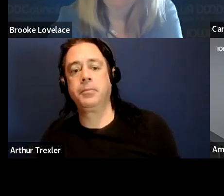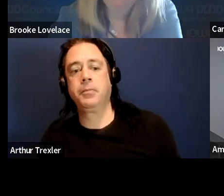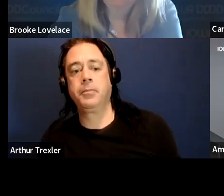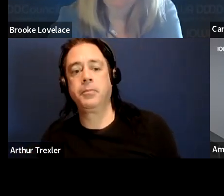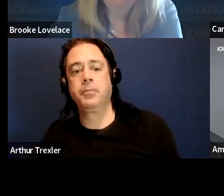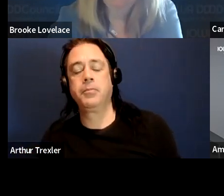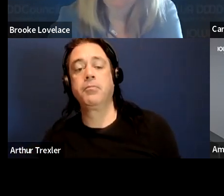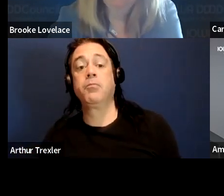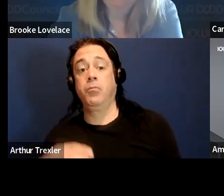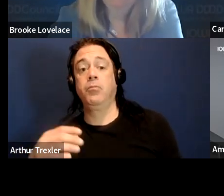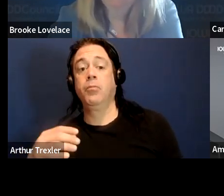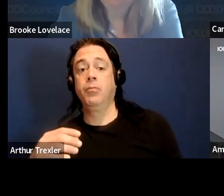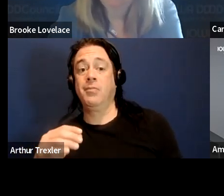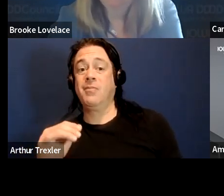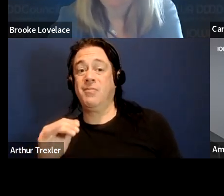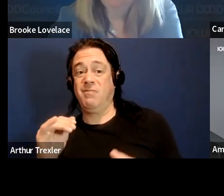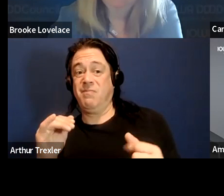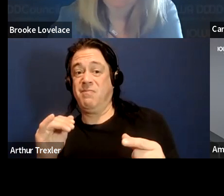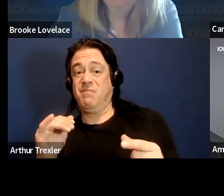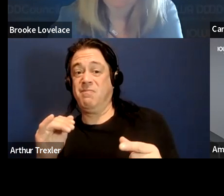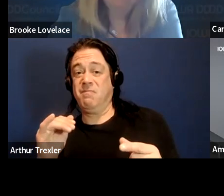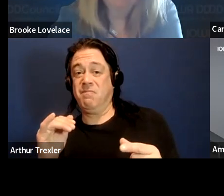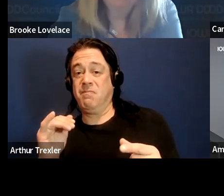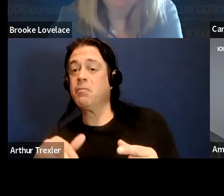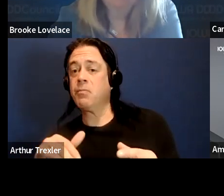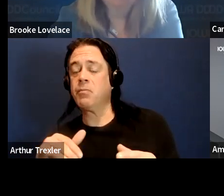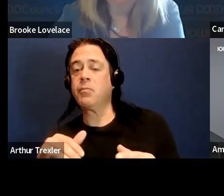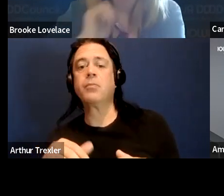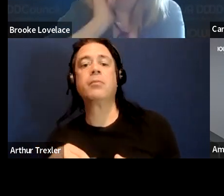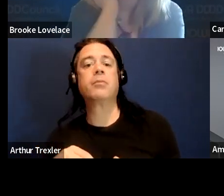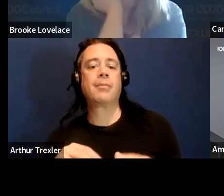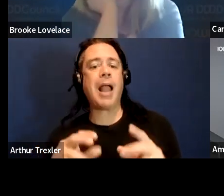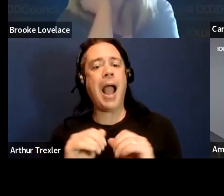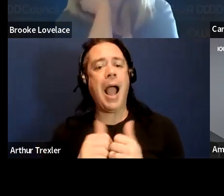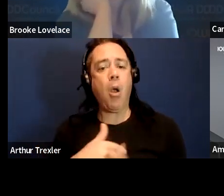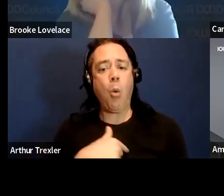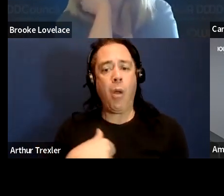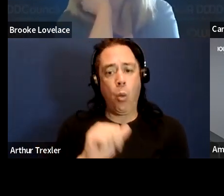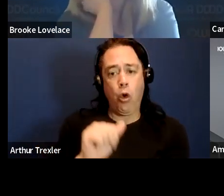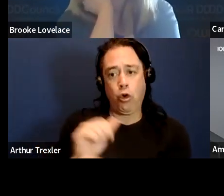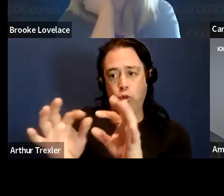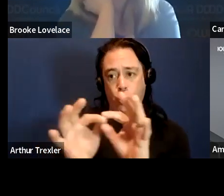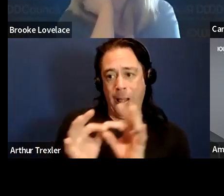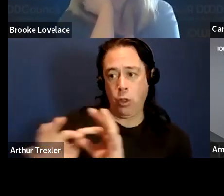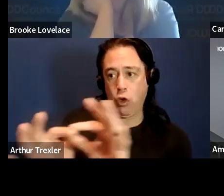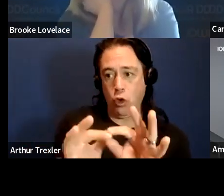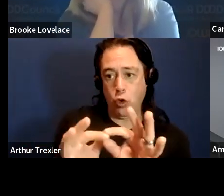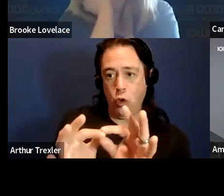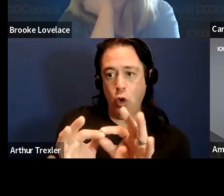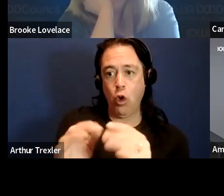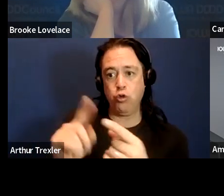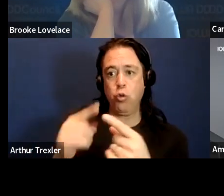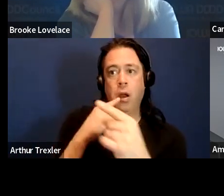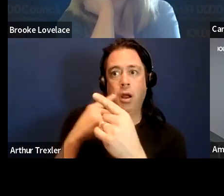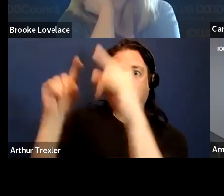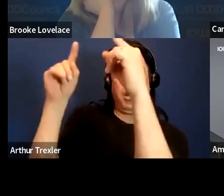Also along this line of working together towards this system